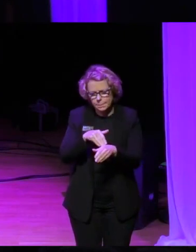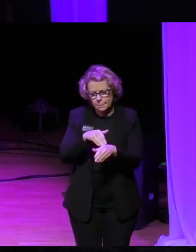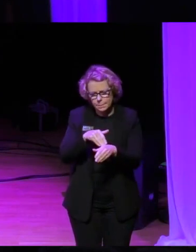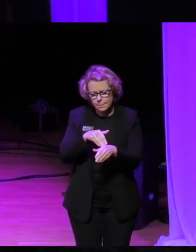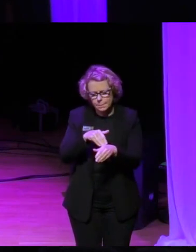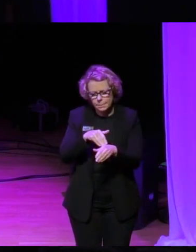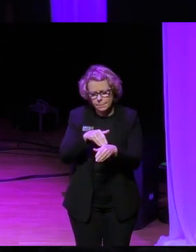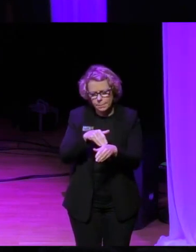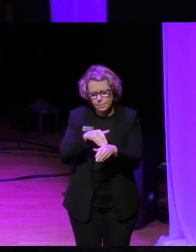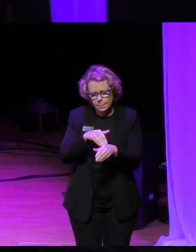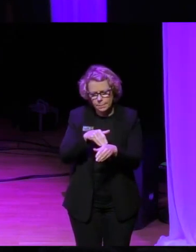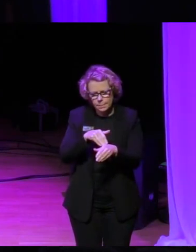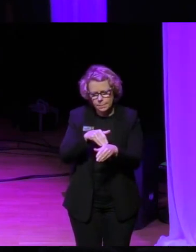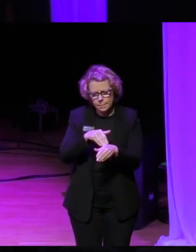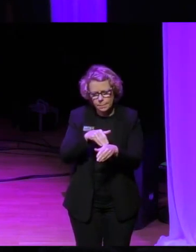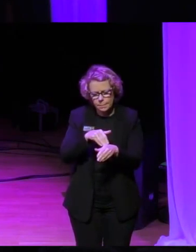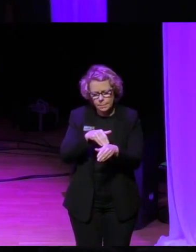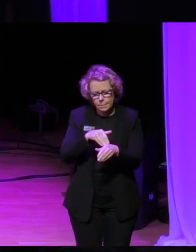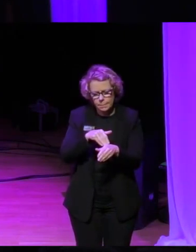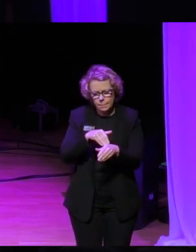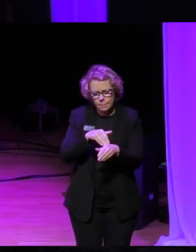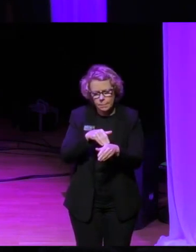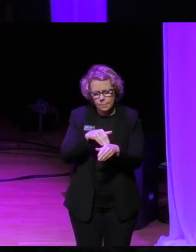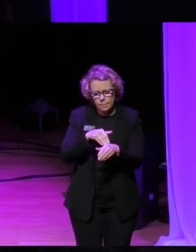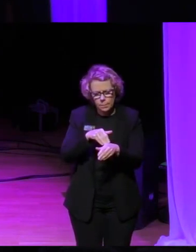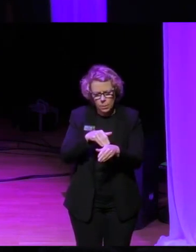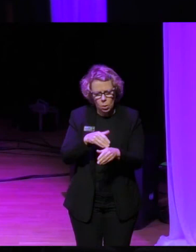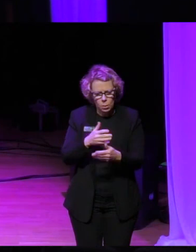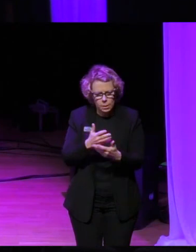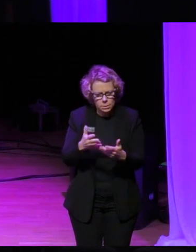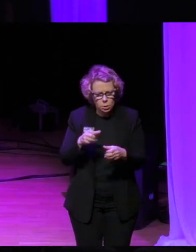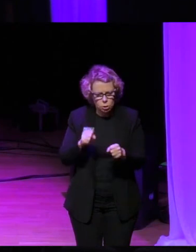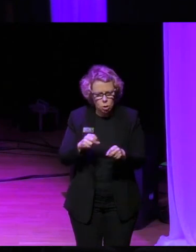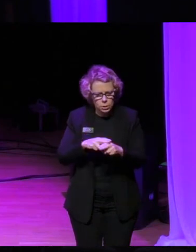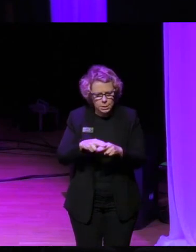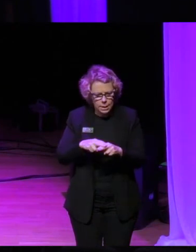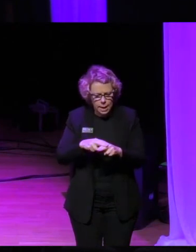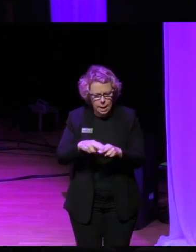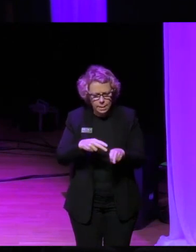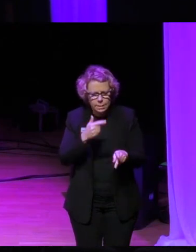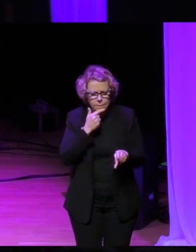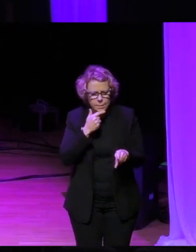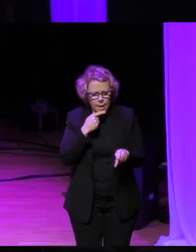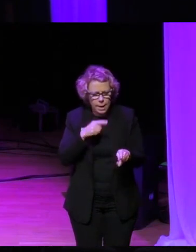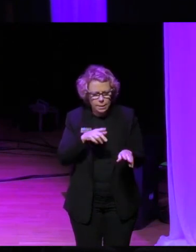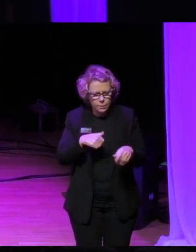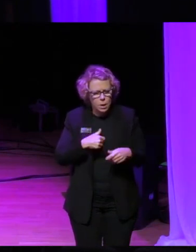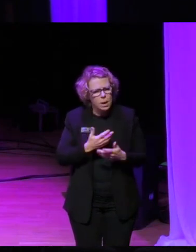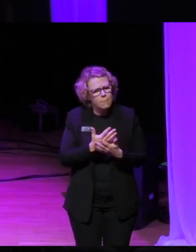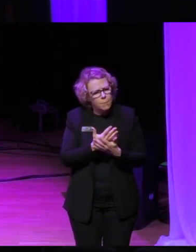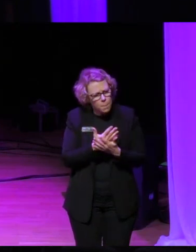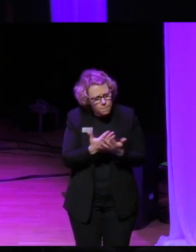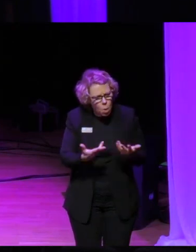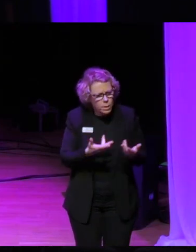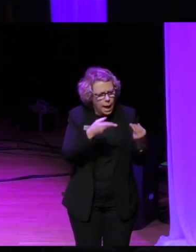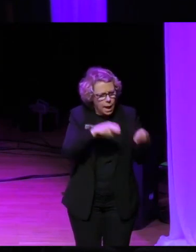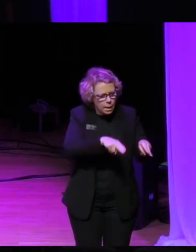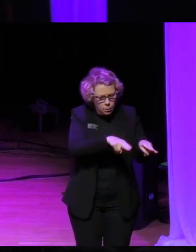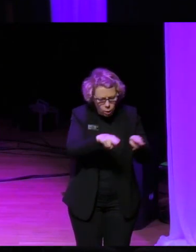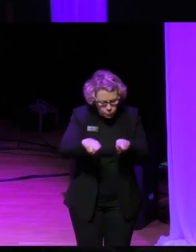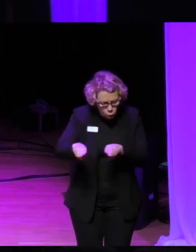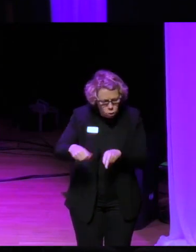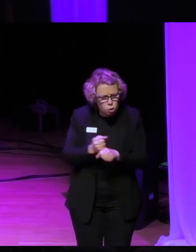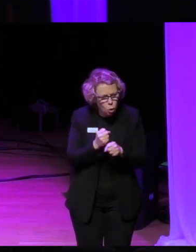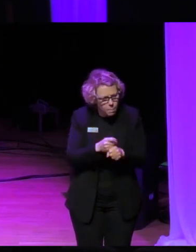come from a big organization or have resources. And so the concern really is, are these lawyers going to be